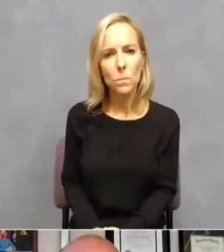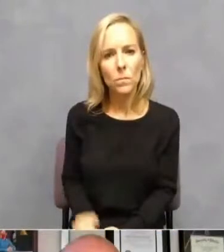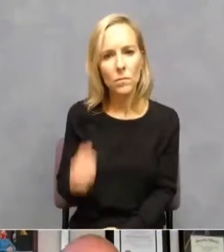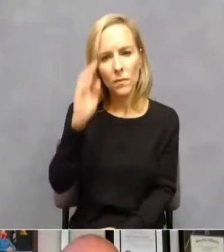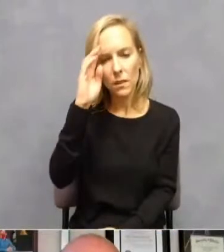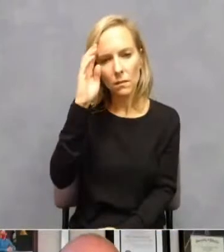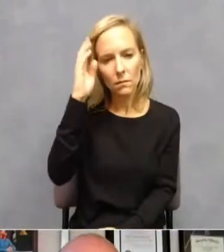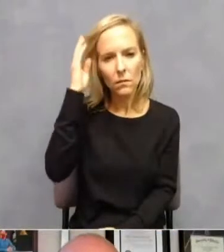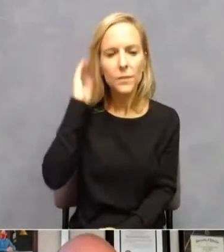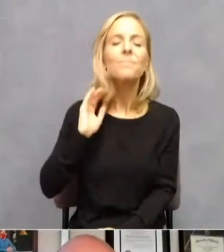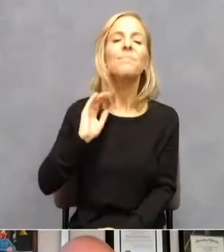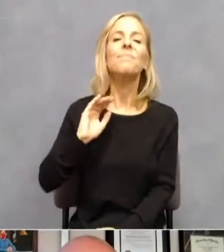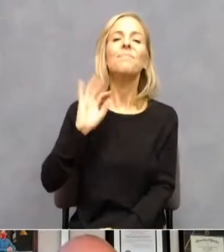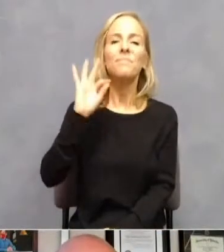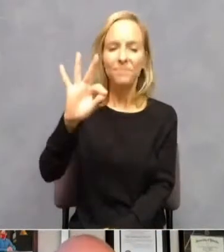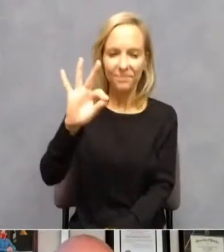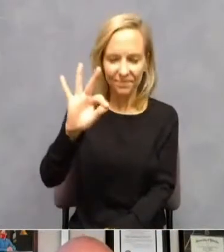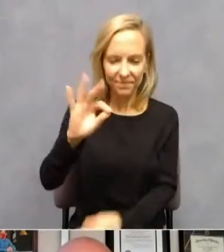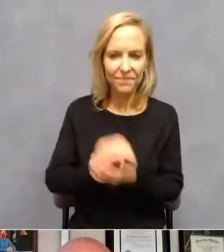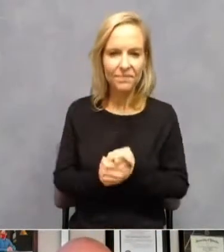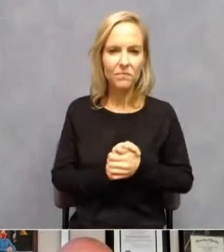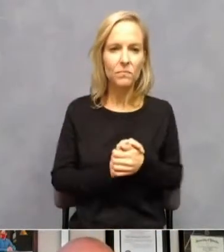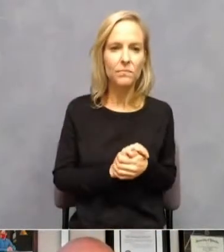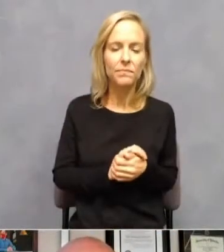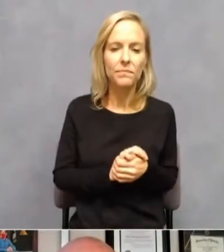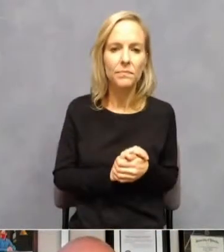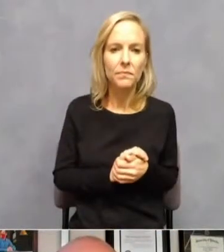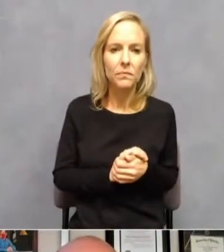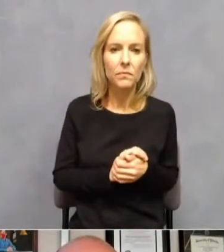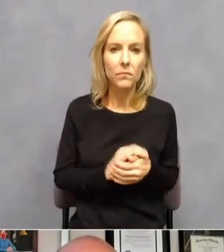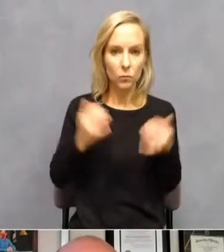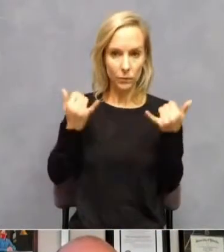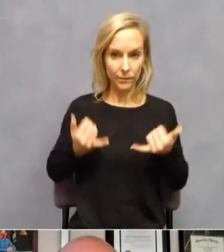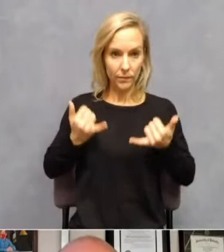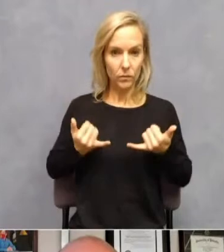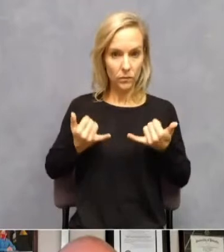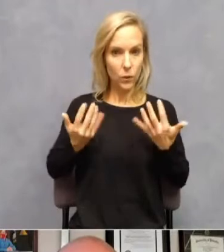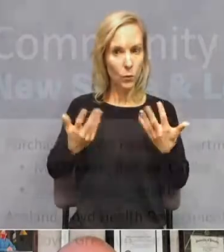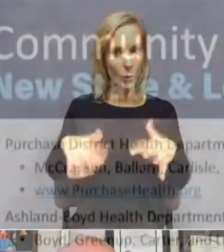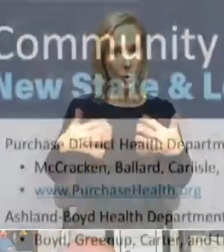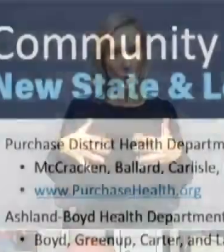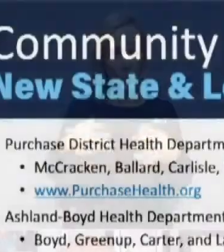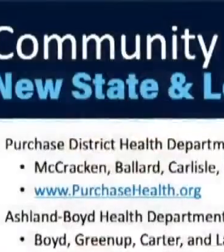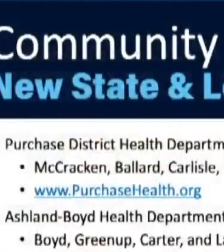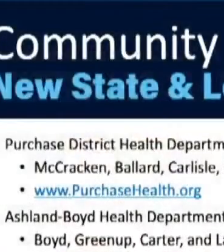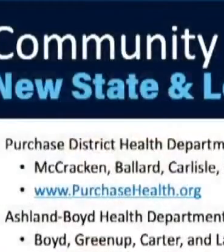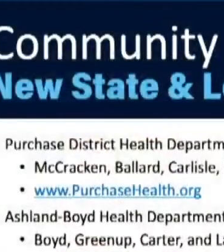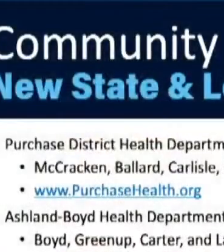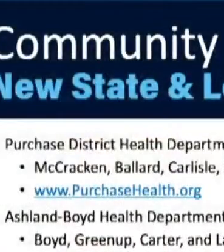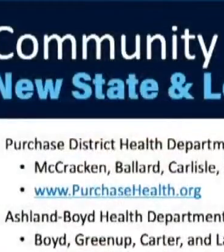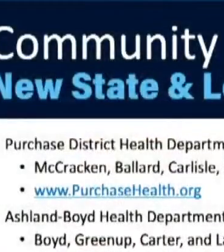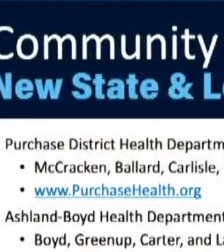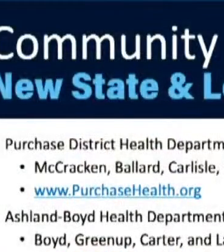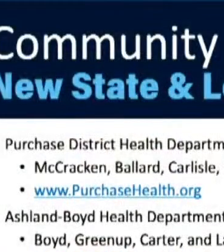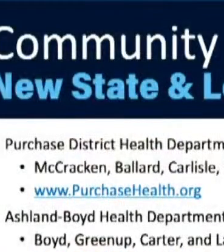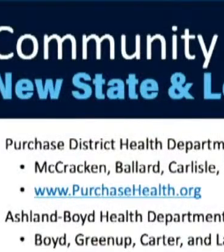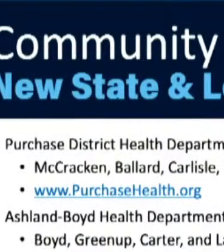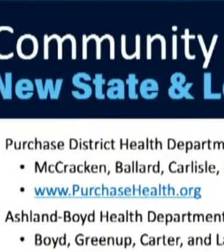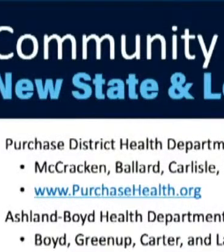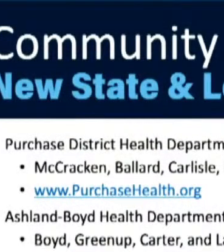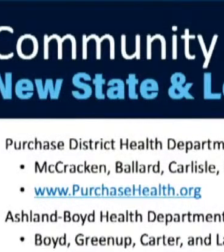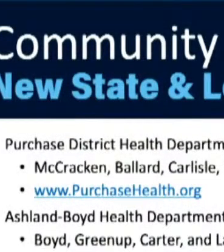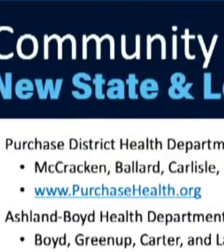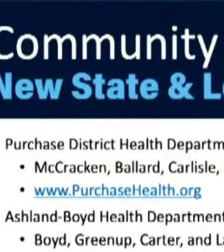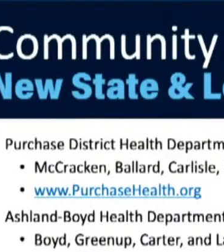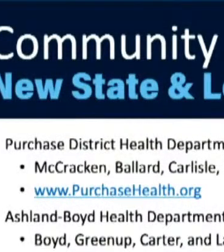There we go. So we are doing testing in a lot of different places. We have shown that information before.